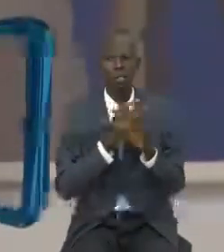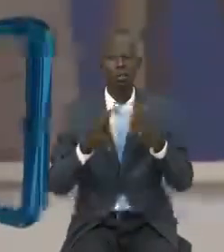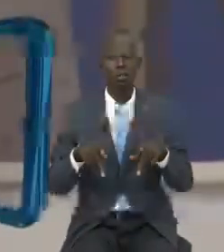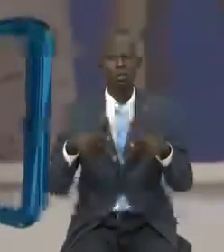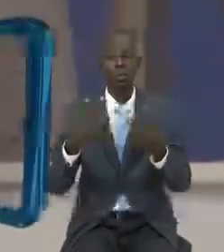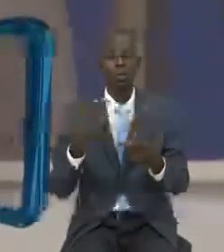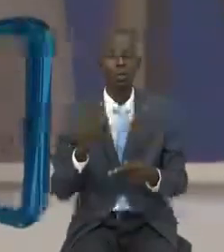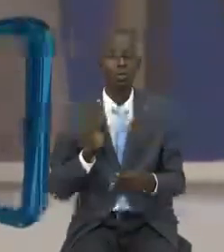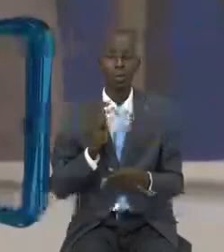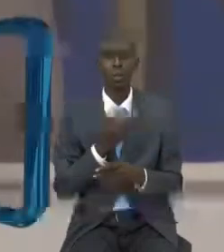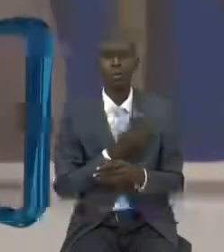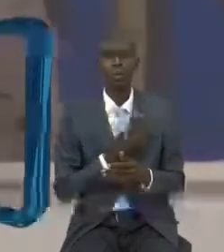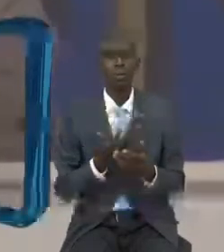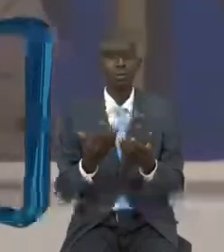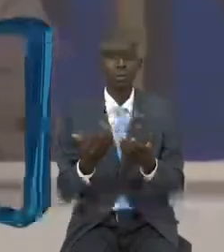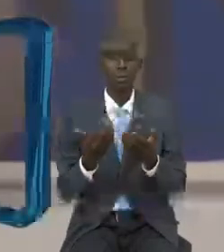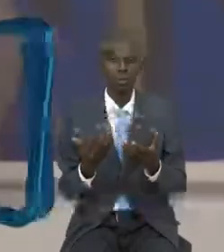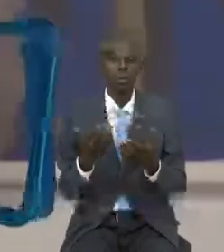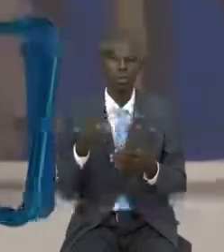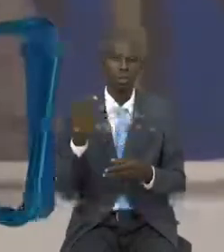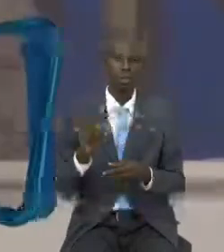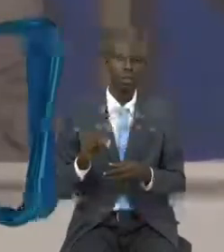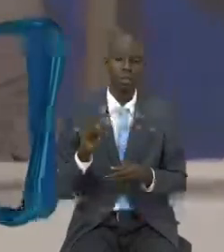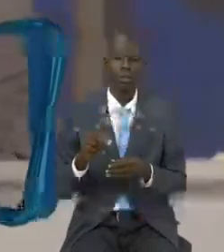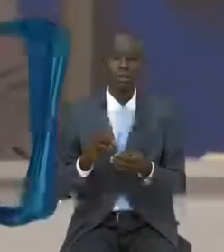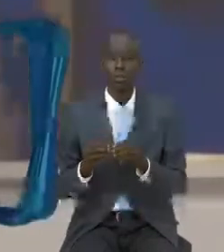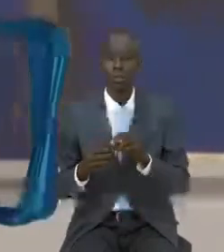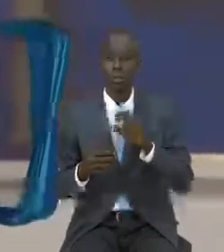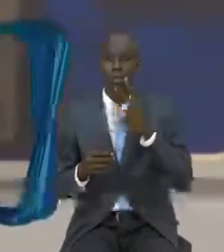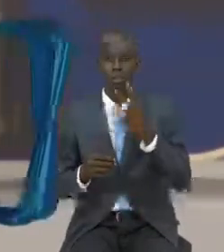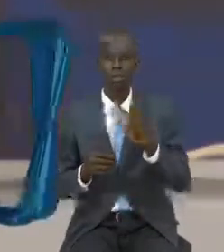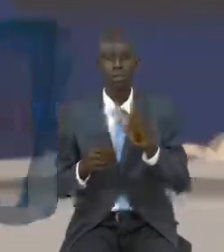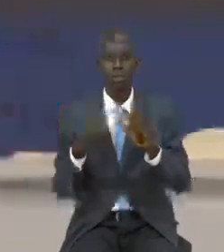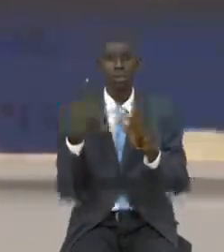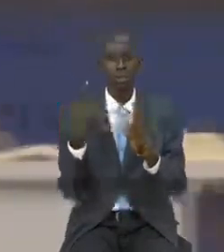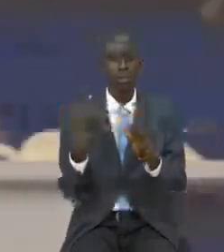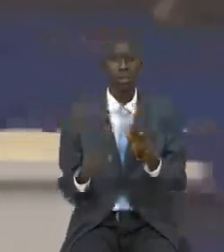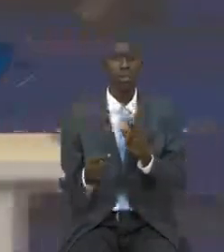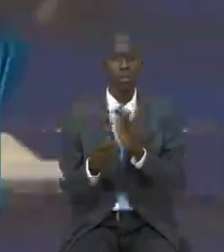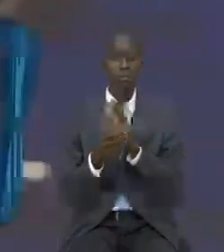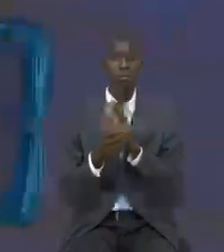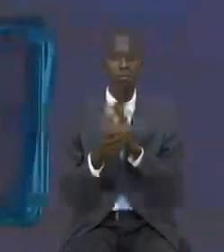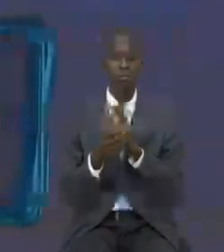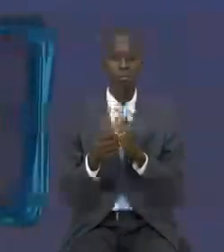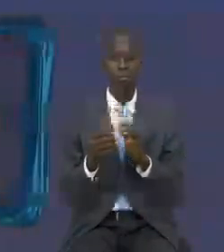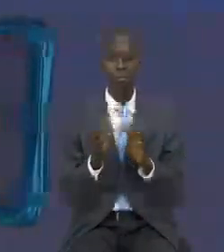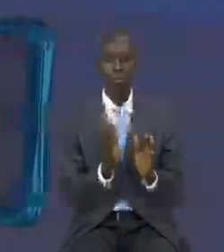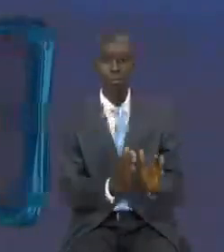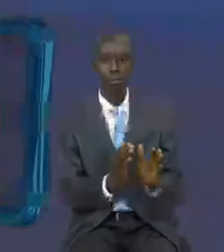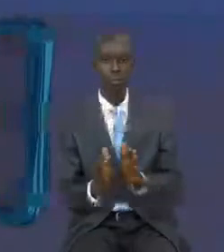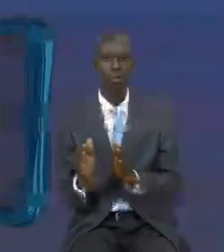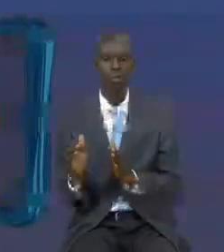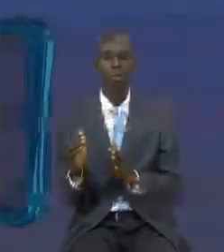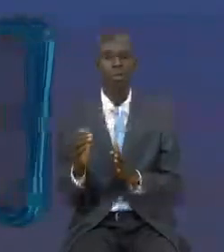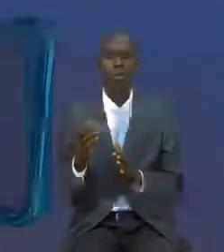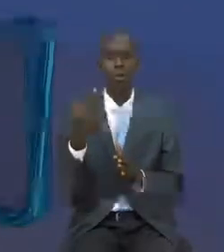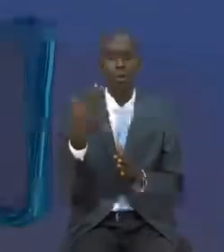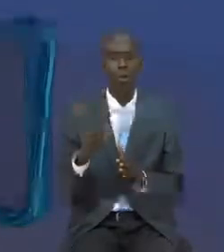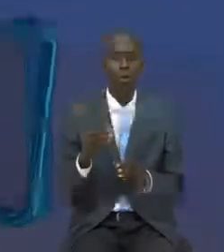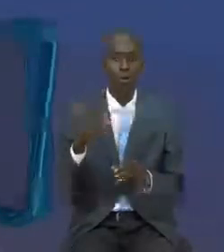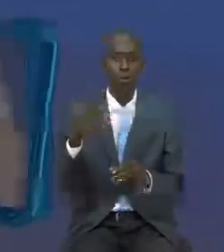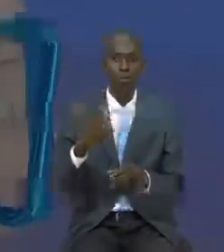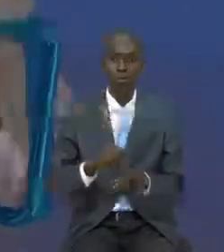our desired necessities. Number three, the scheme of sowing in